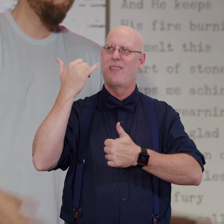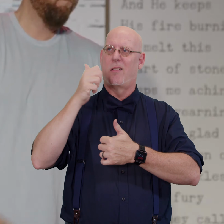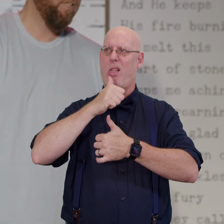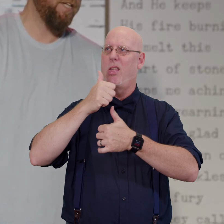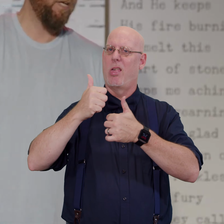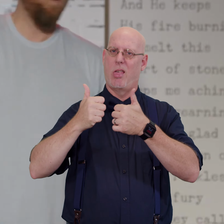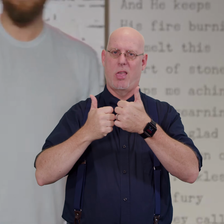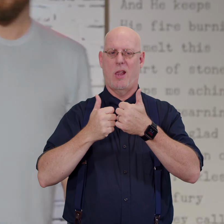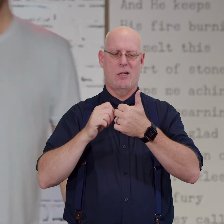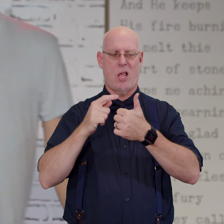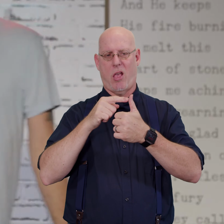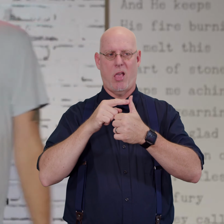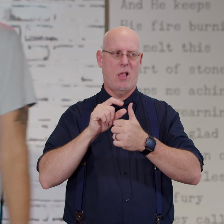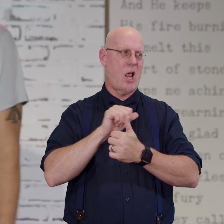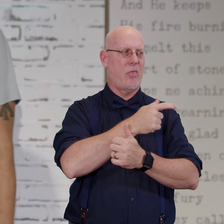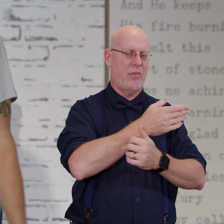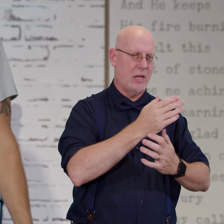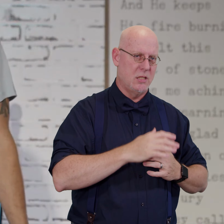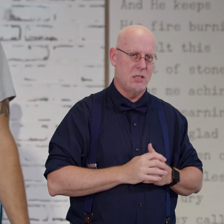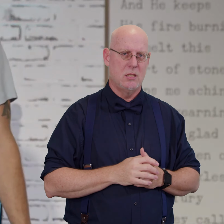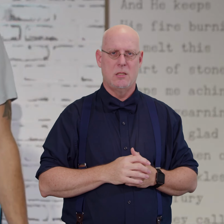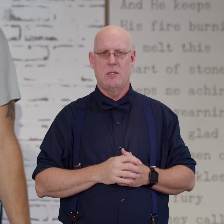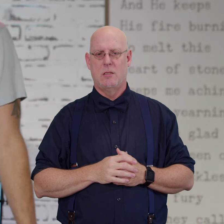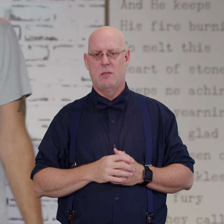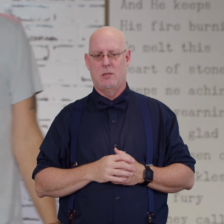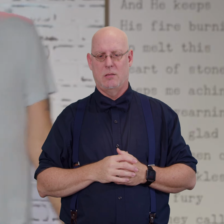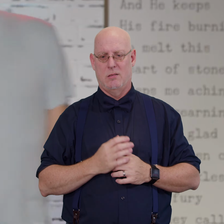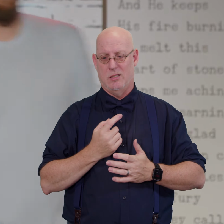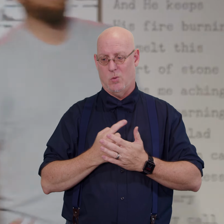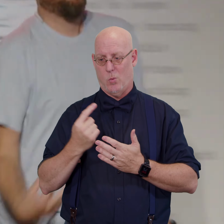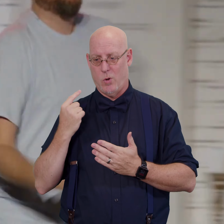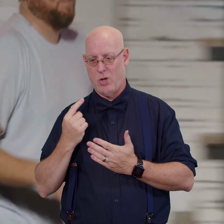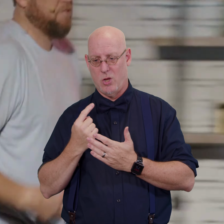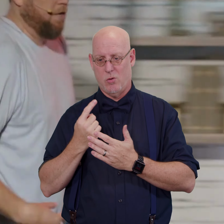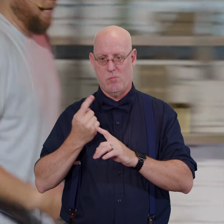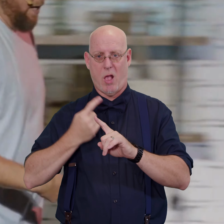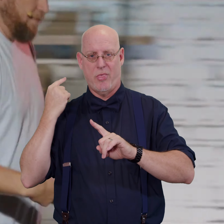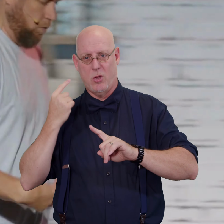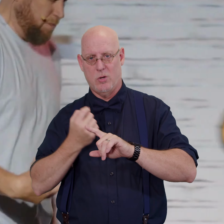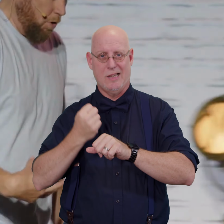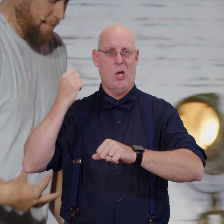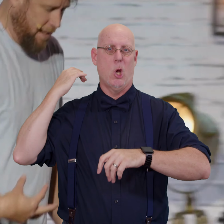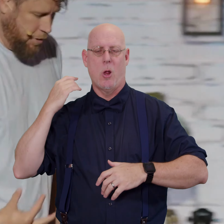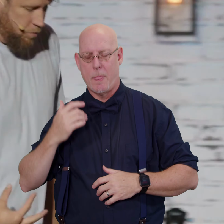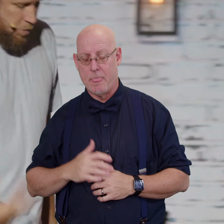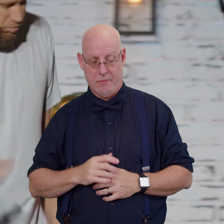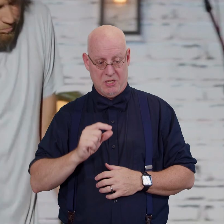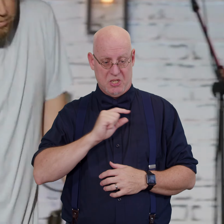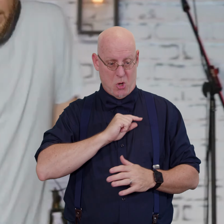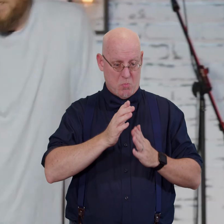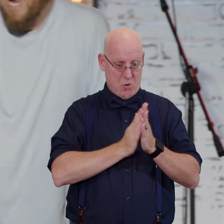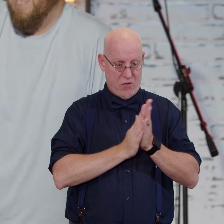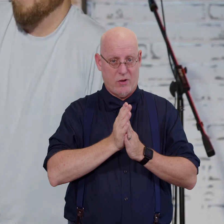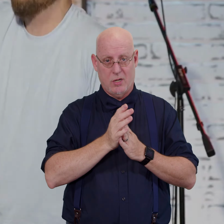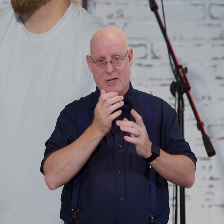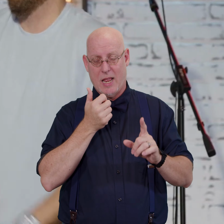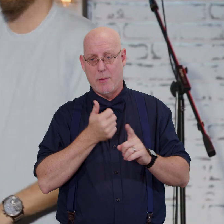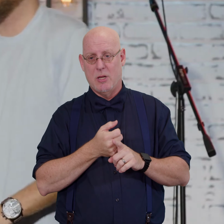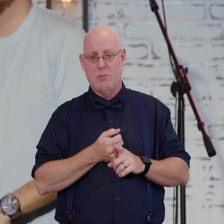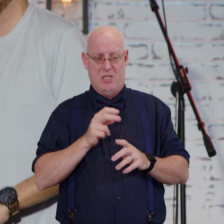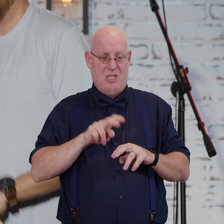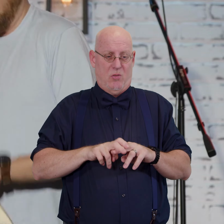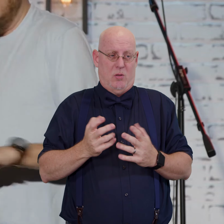enamoring as he was a week ago or a month ago or a year ago. Or on the flip side of that, if guilt is motivating you, it happens.